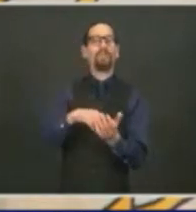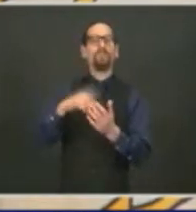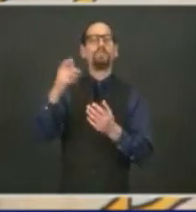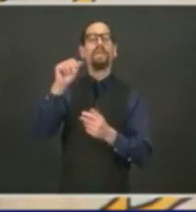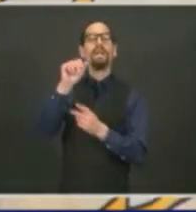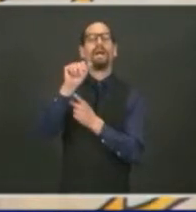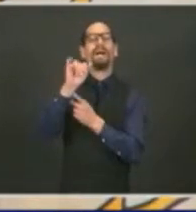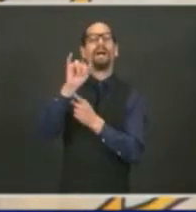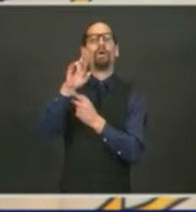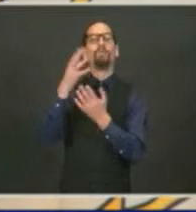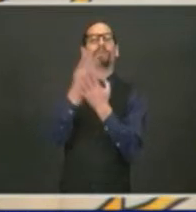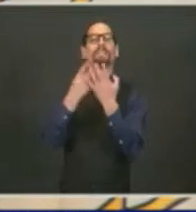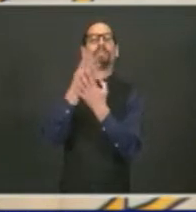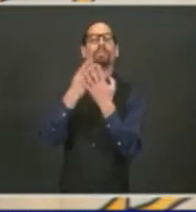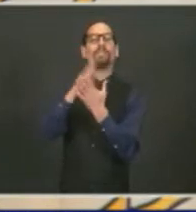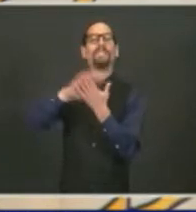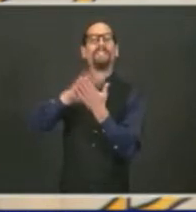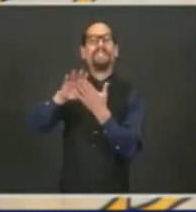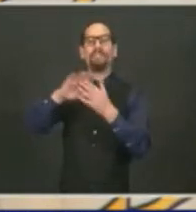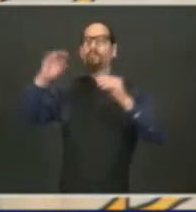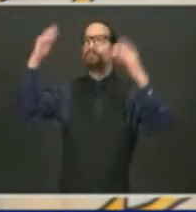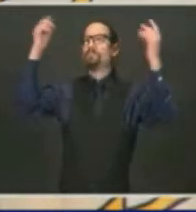guidance. So,